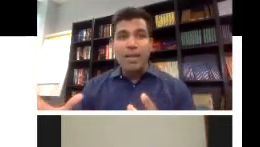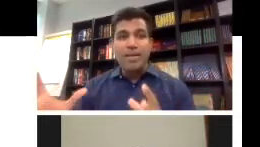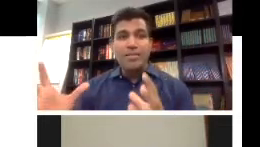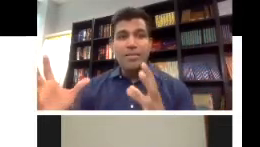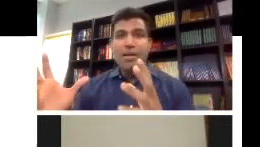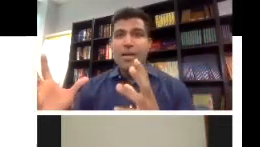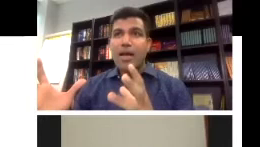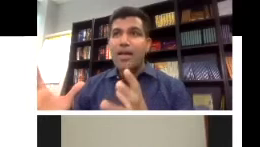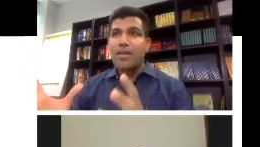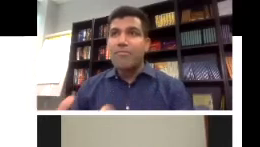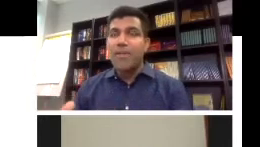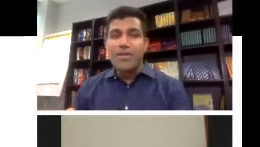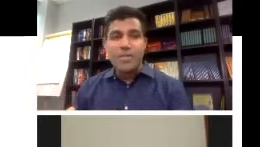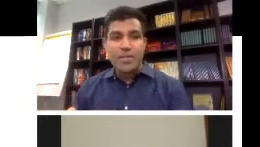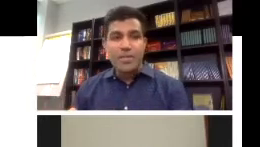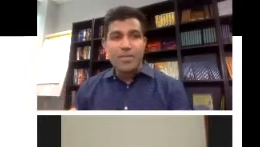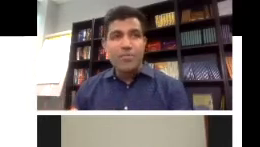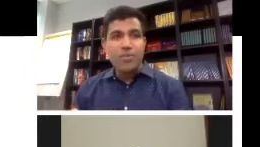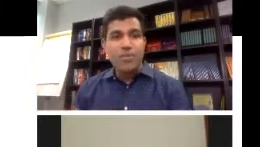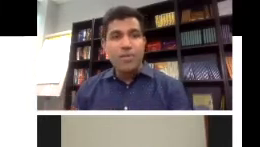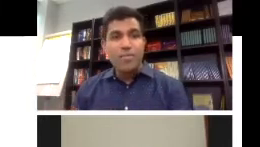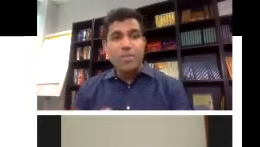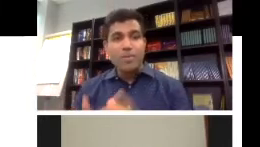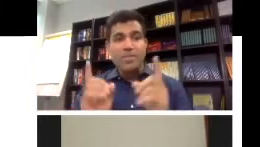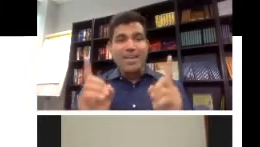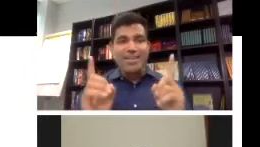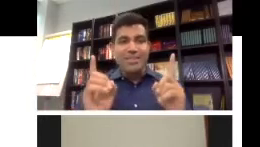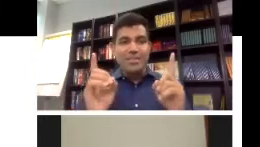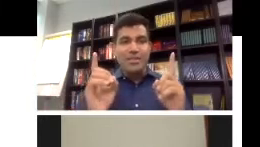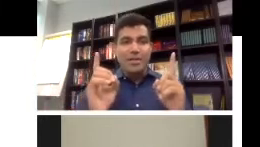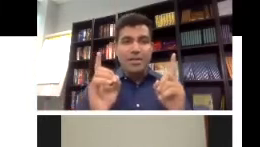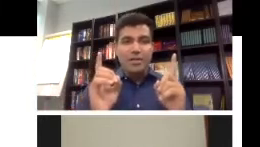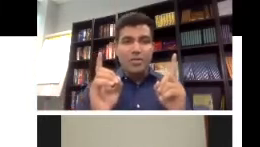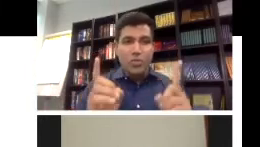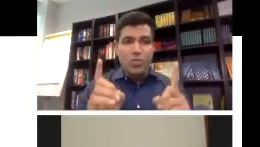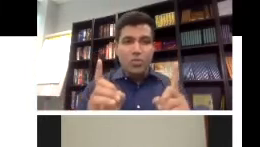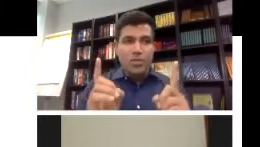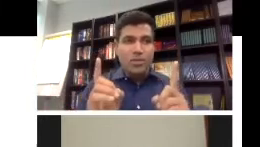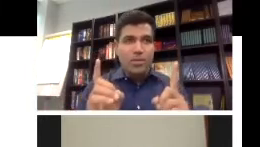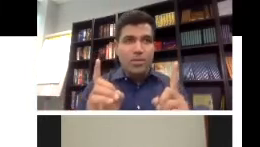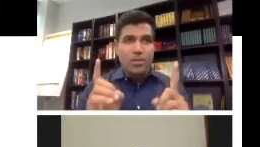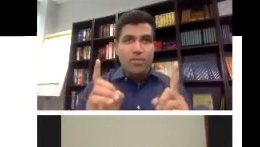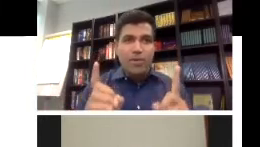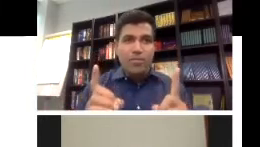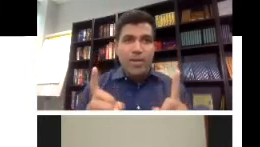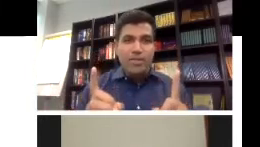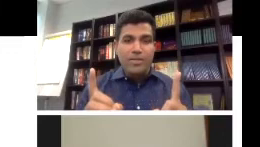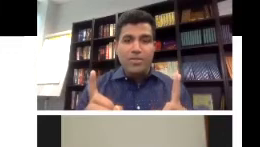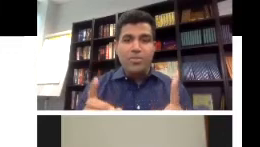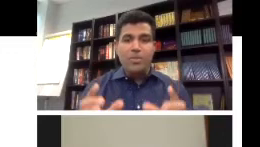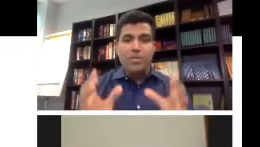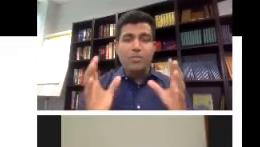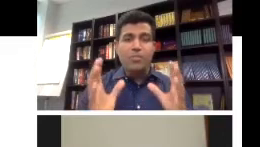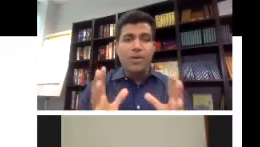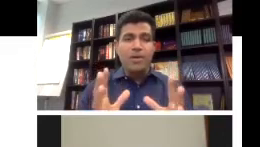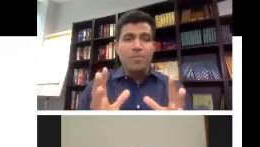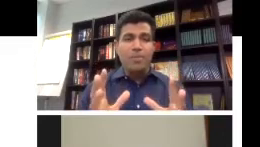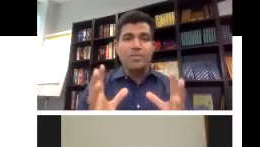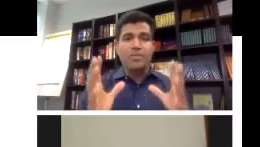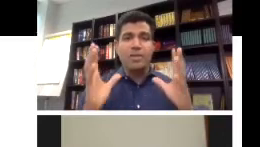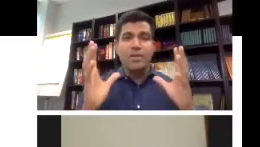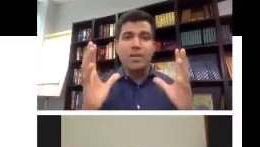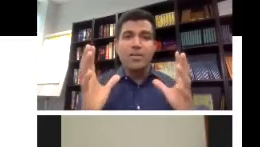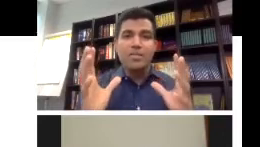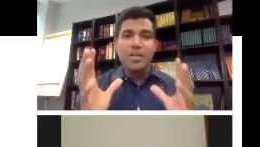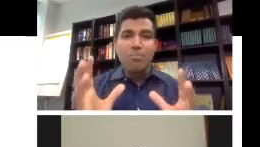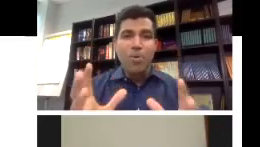a place, and a function to fulfill that purpose. Second truth, foundational truth, is